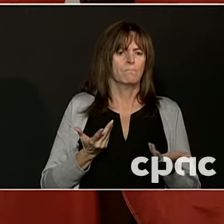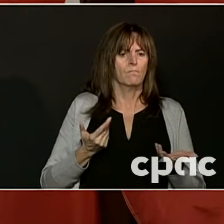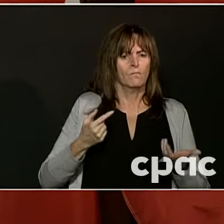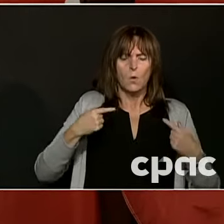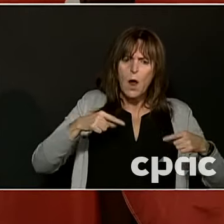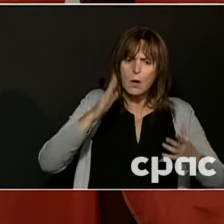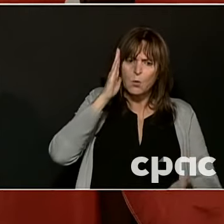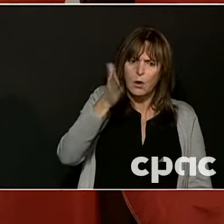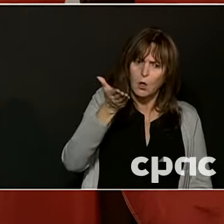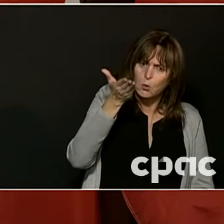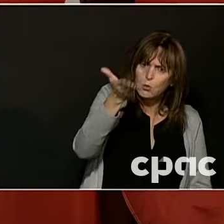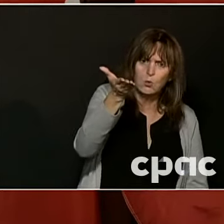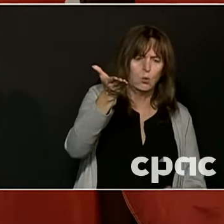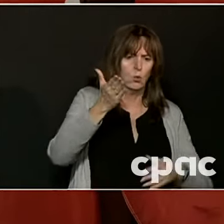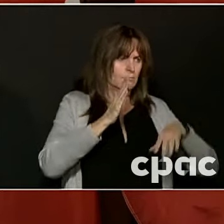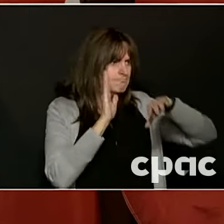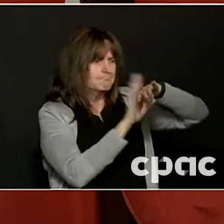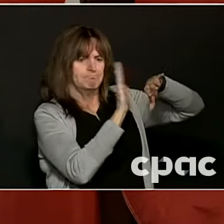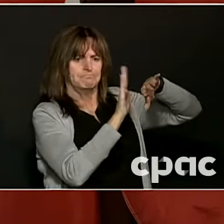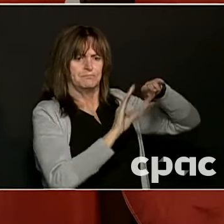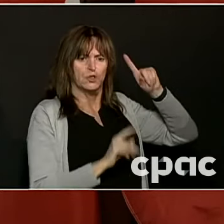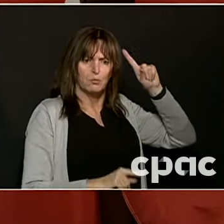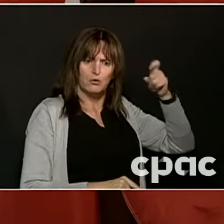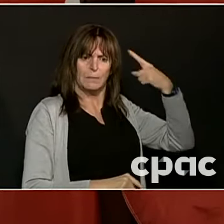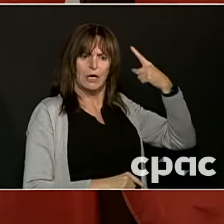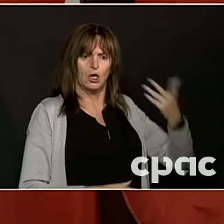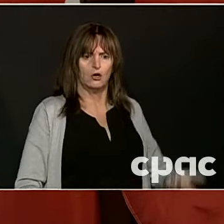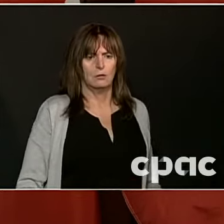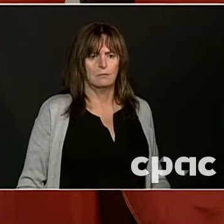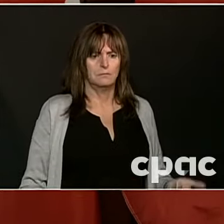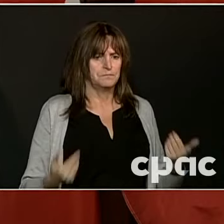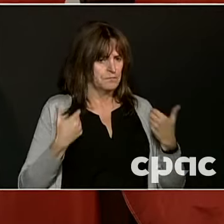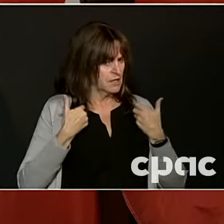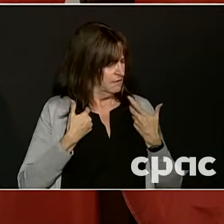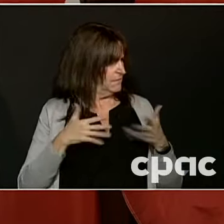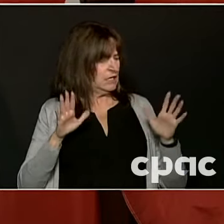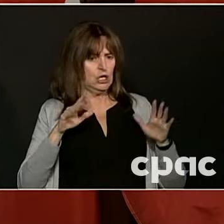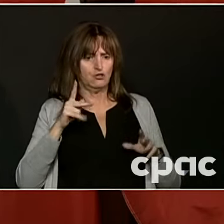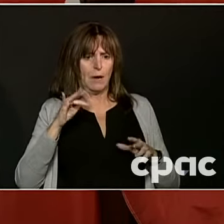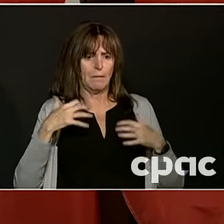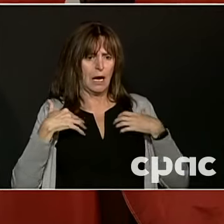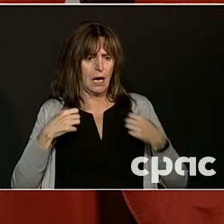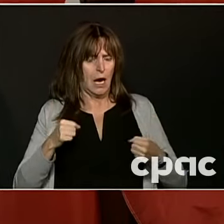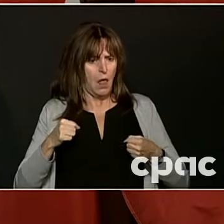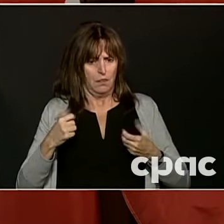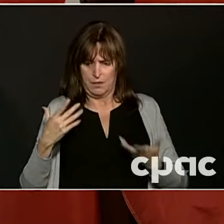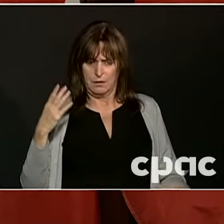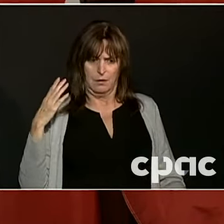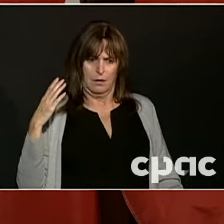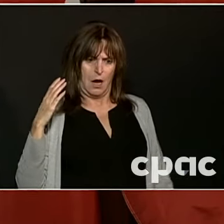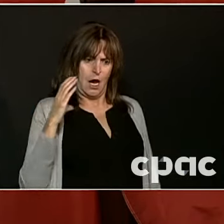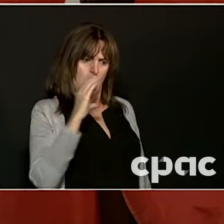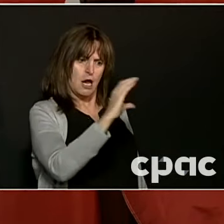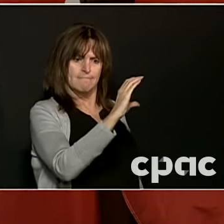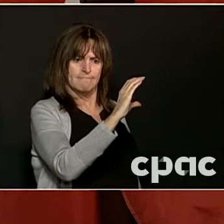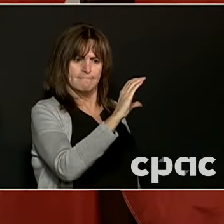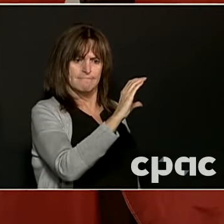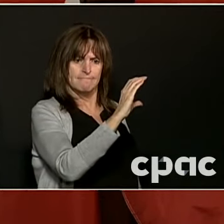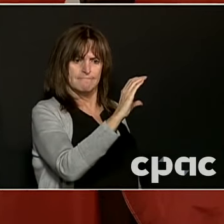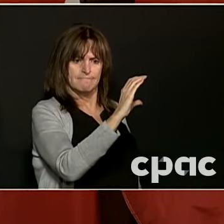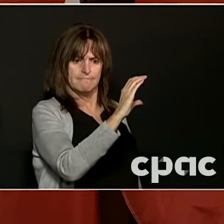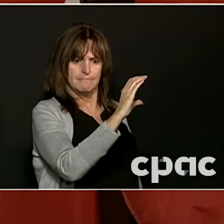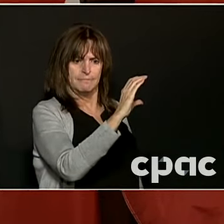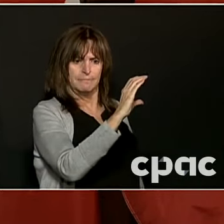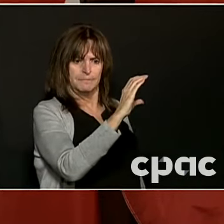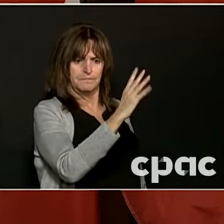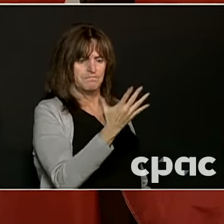we've left it to the public health units, it's not changing, we need to do something ourselves, or are